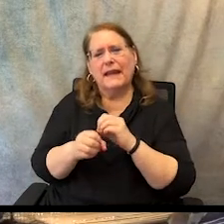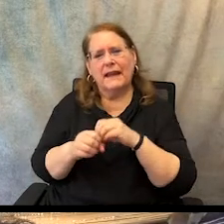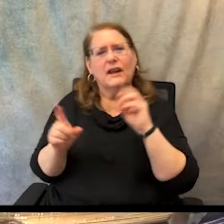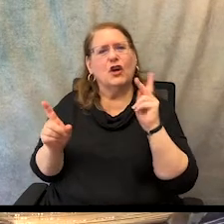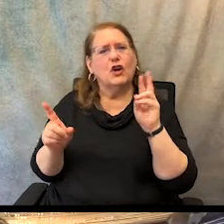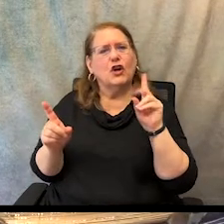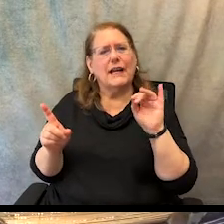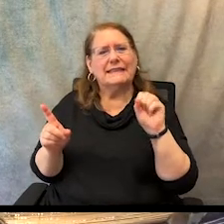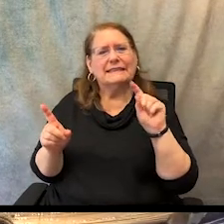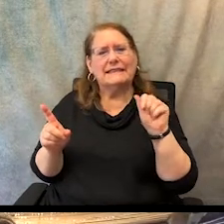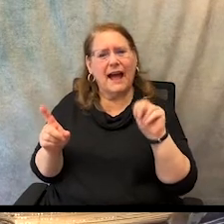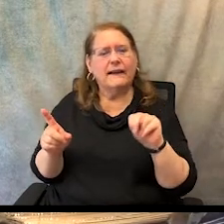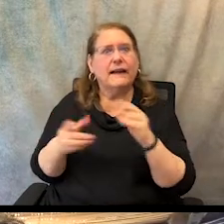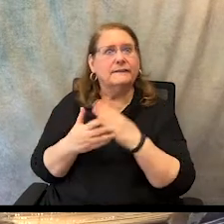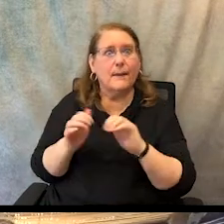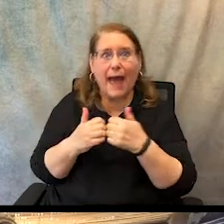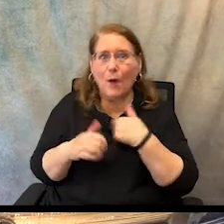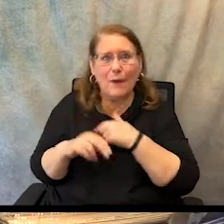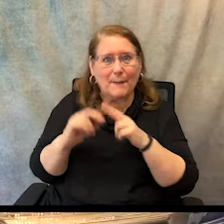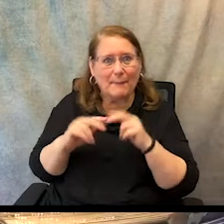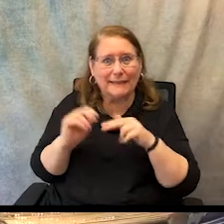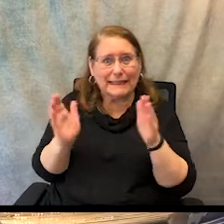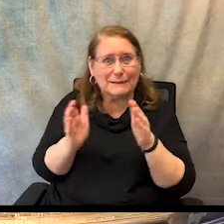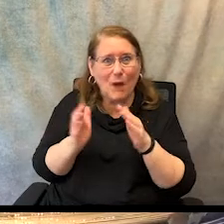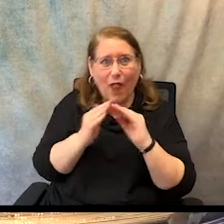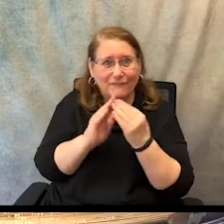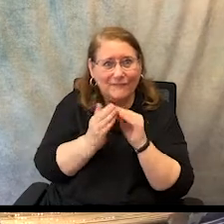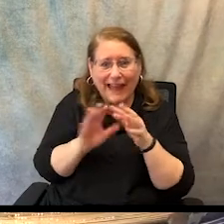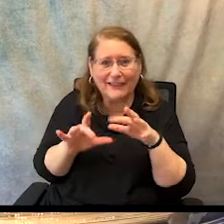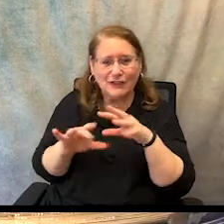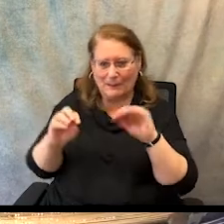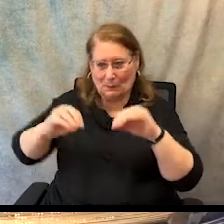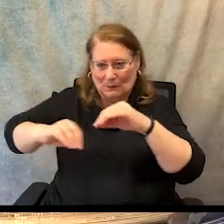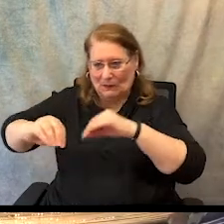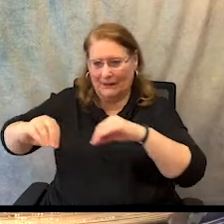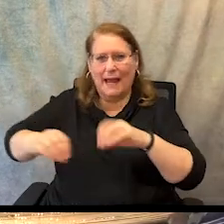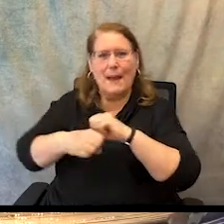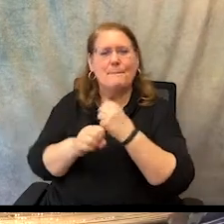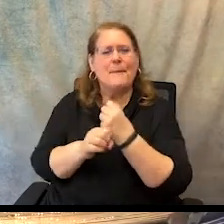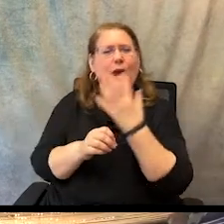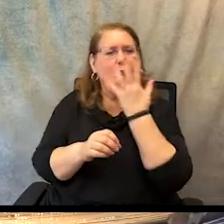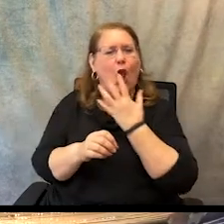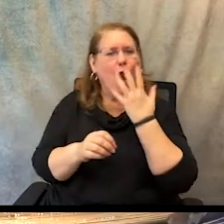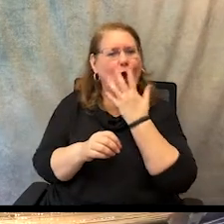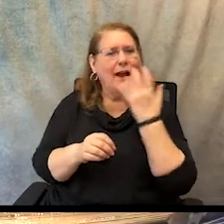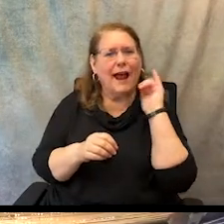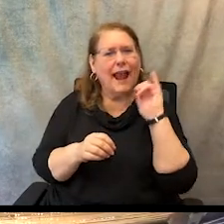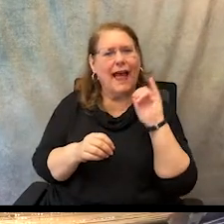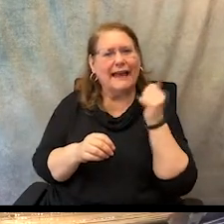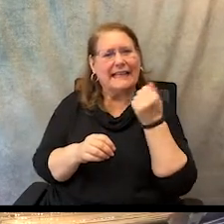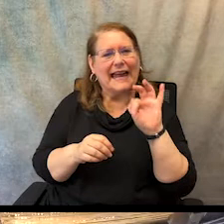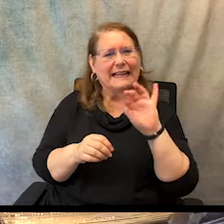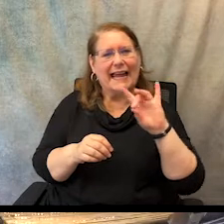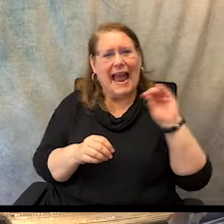Iraqi Kurdistan, which we rebuilt somehow a small village. Okay. And put these things, you know, to make it looking